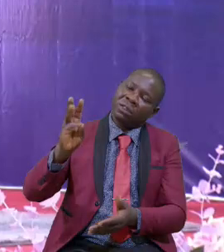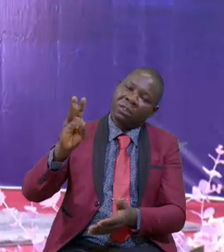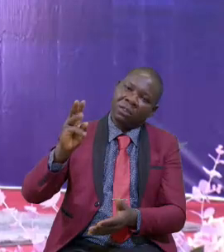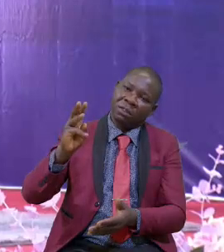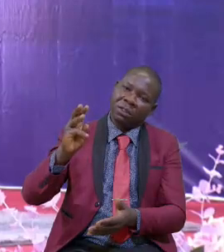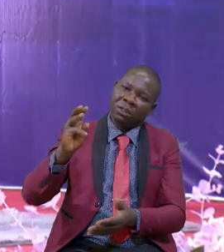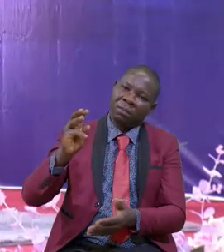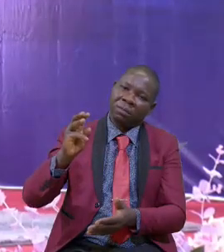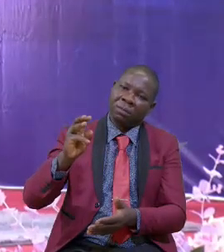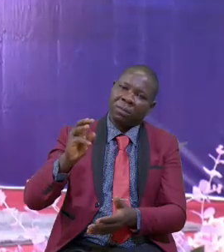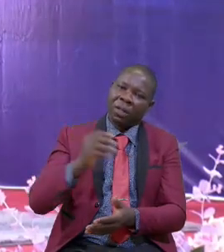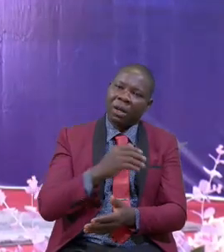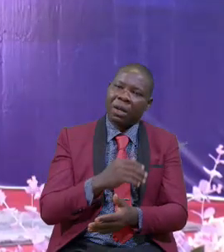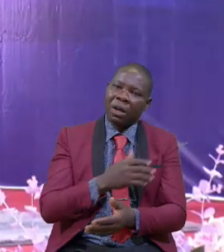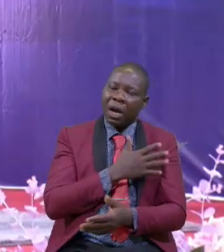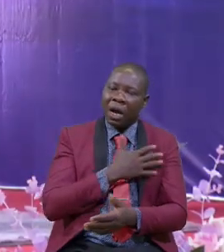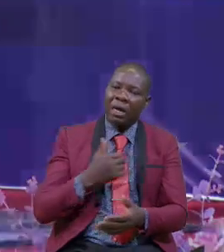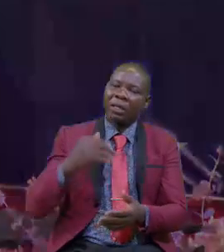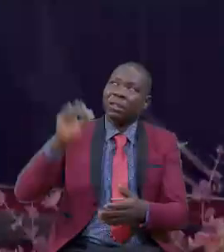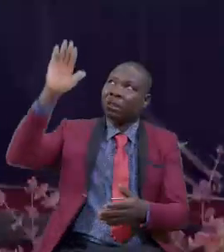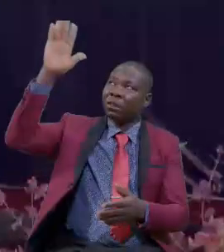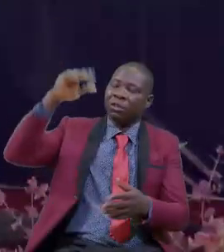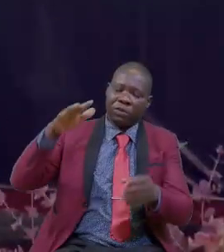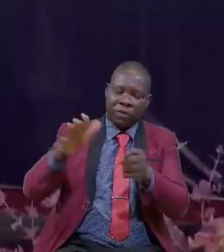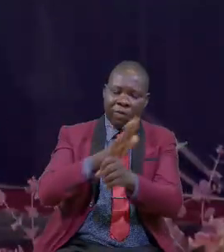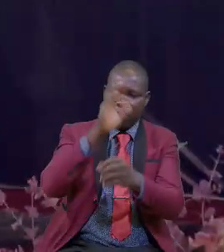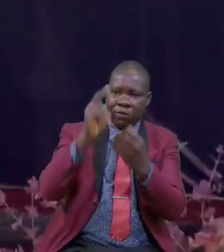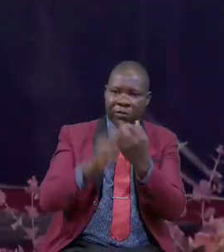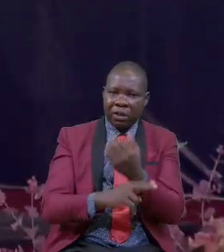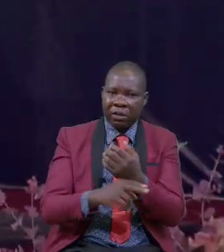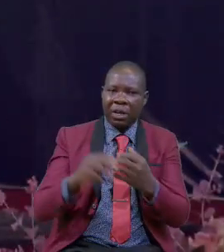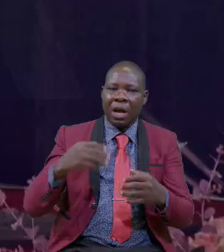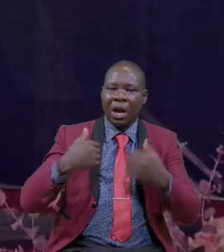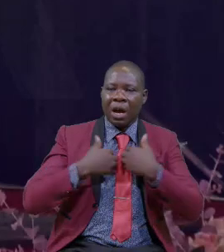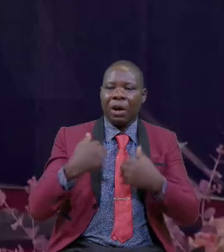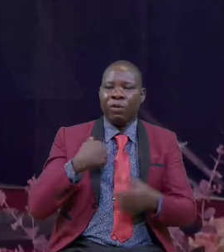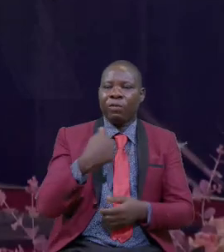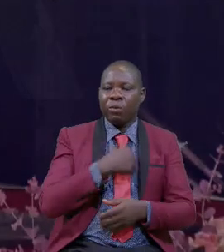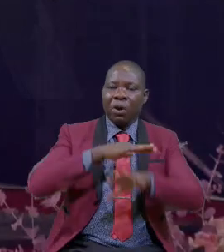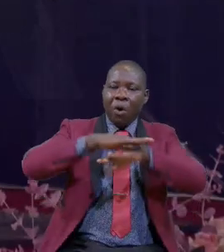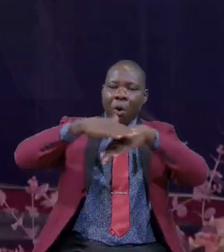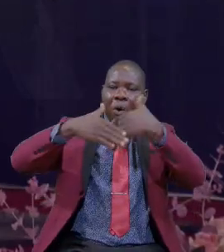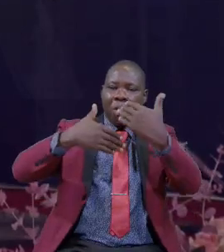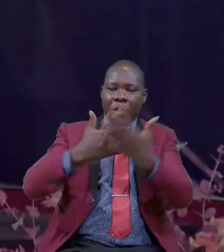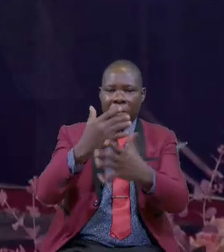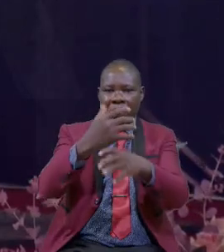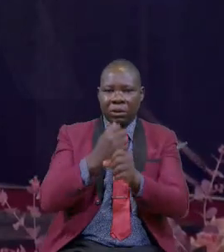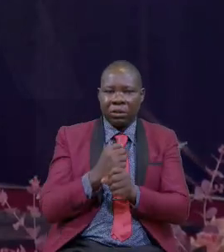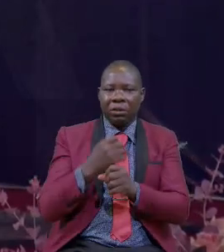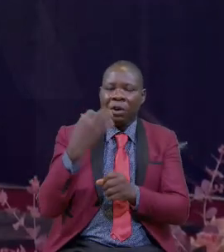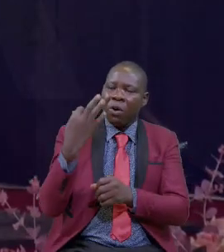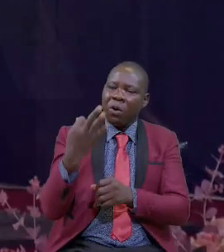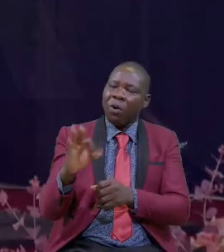and of his fullness have we all received. Of his fullness,